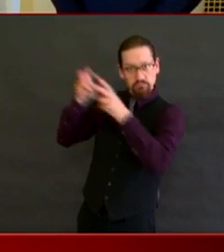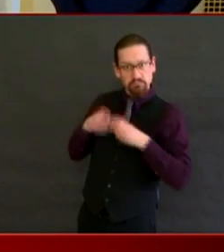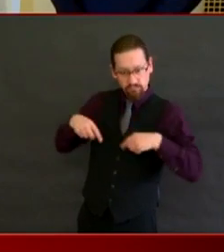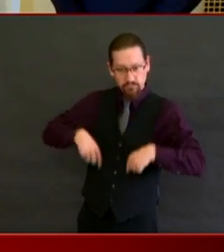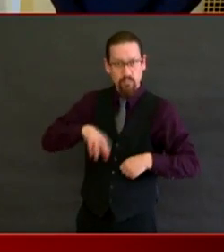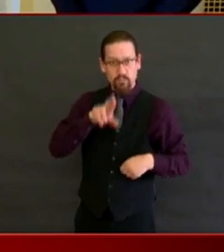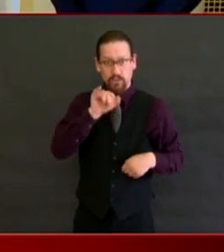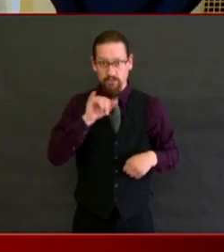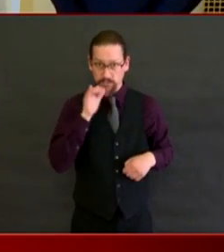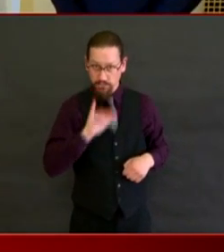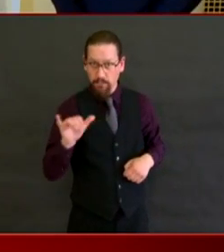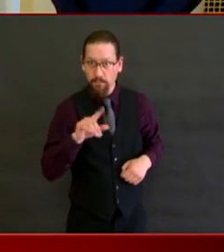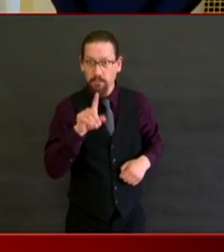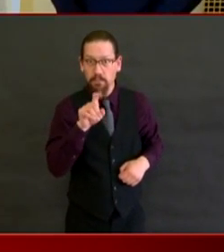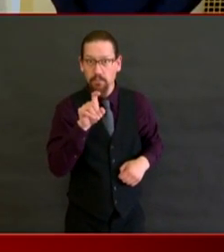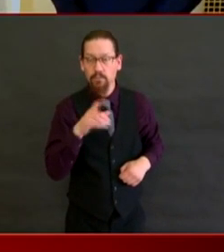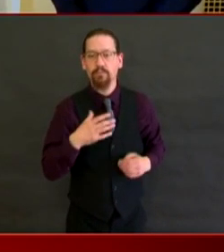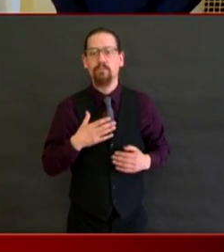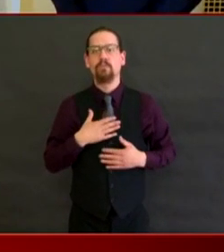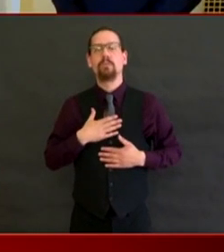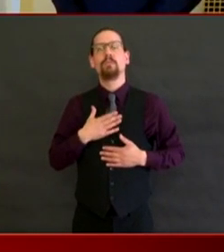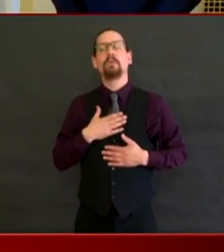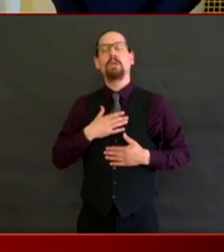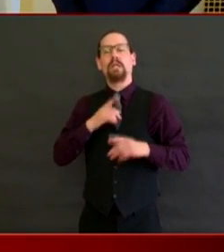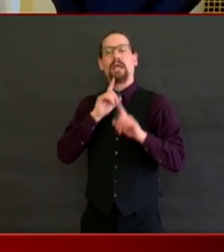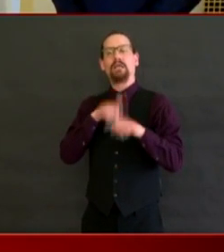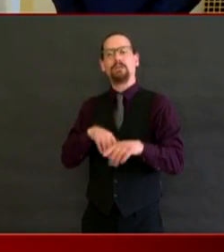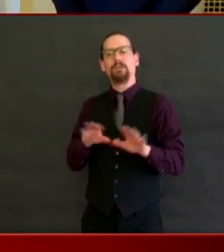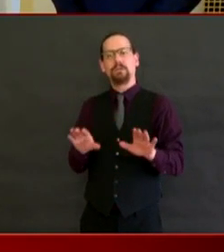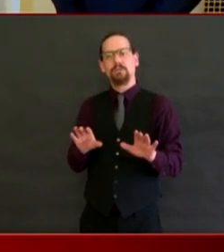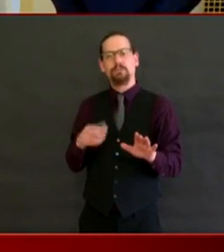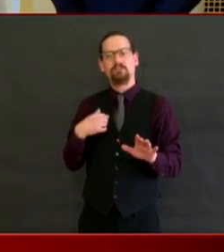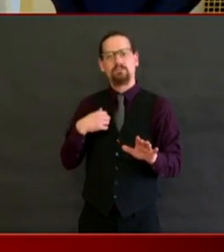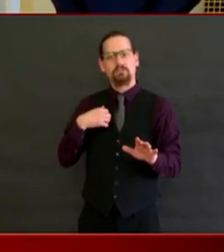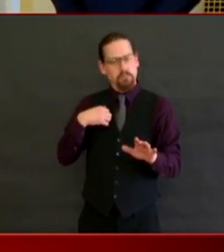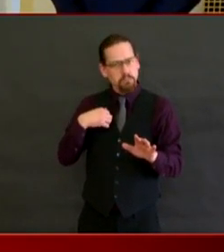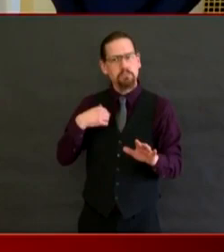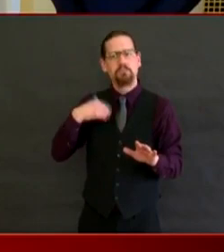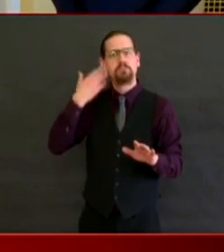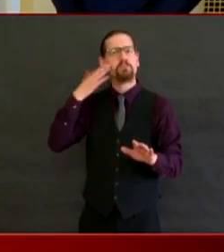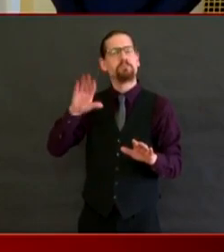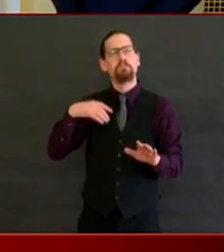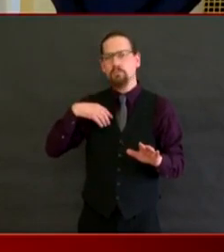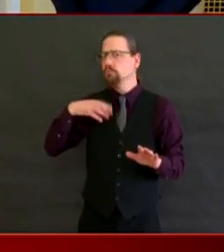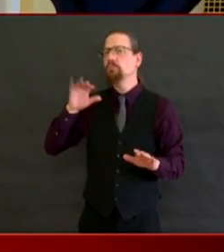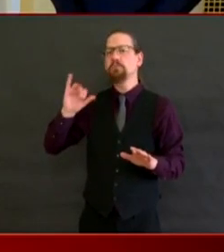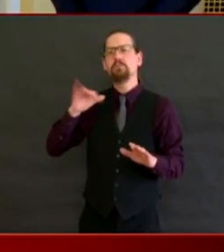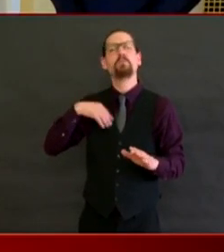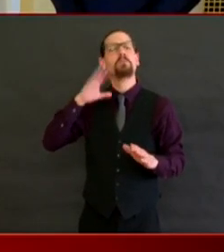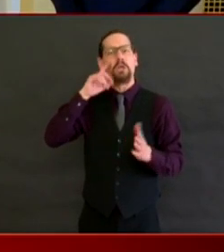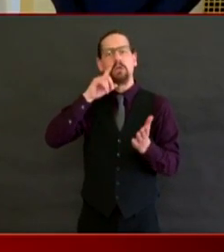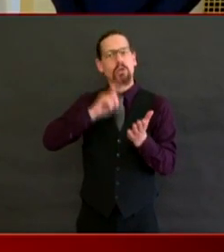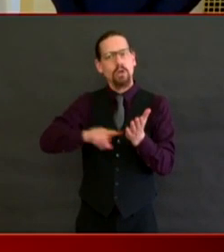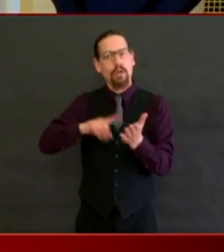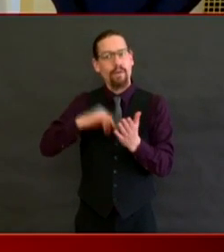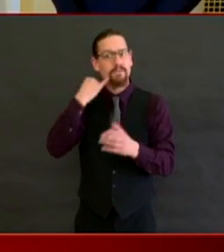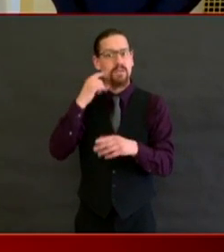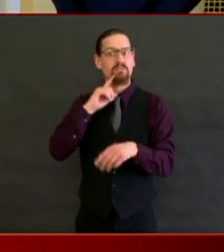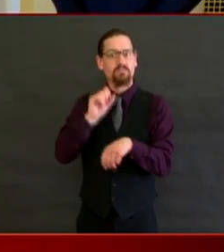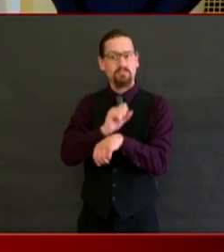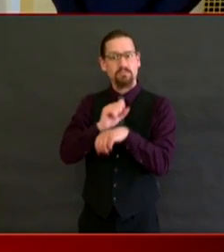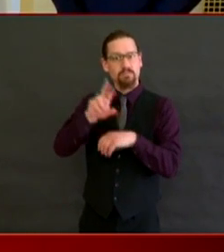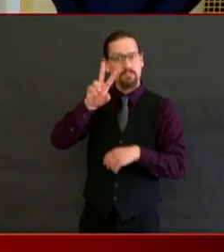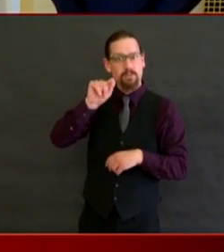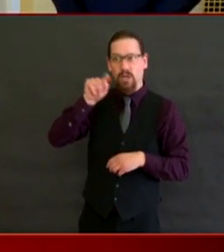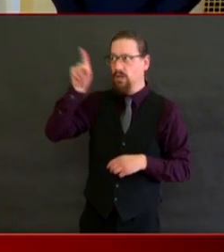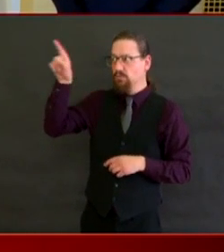so many times, I'm interested in outcomes here, so I will check that out. And if they're getting good outcomes, which is to say many fewer